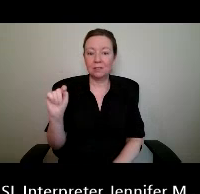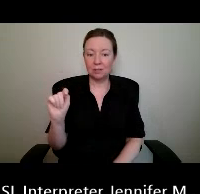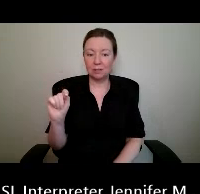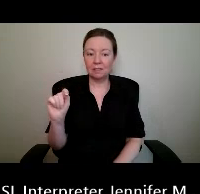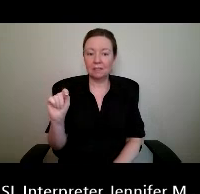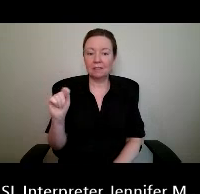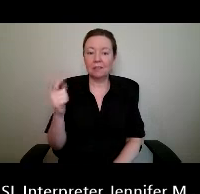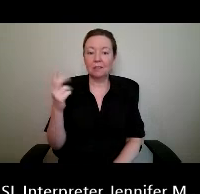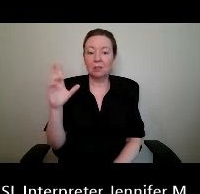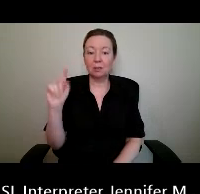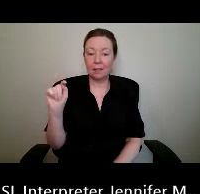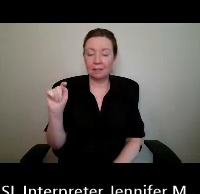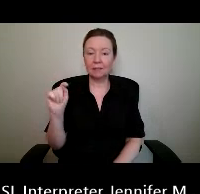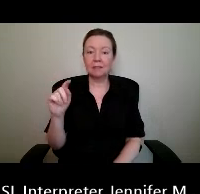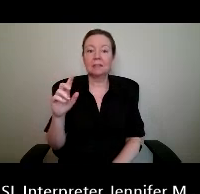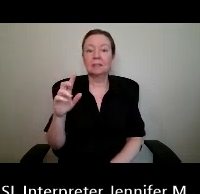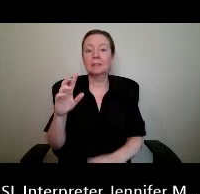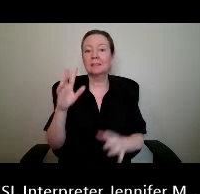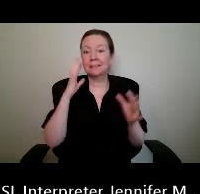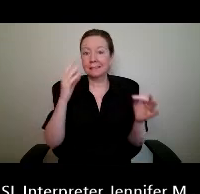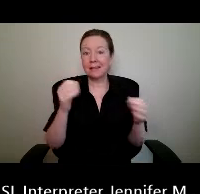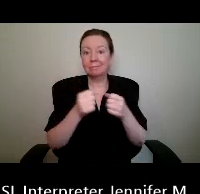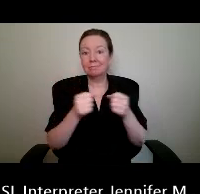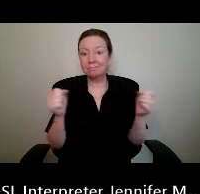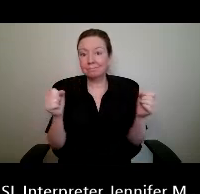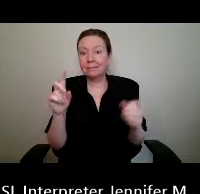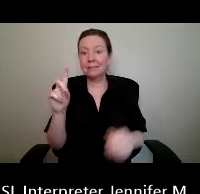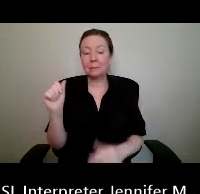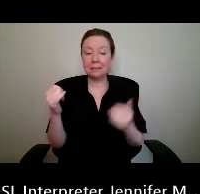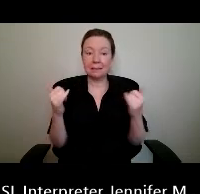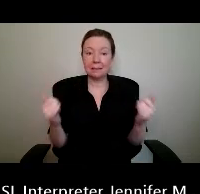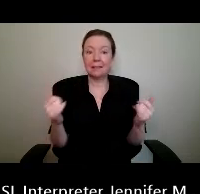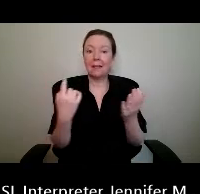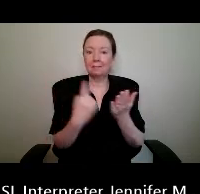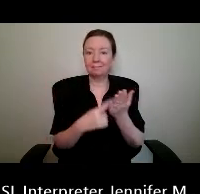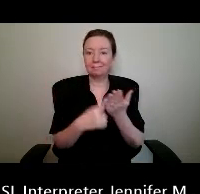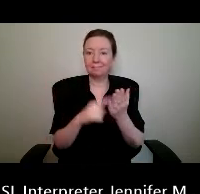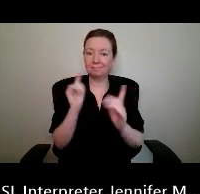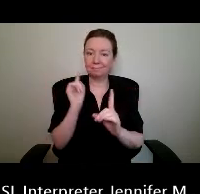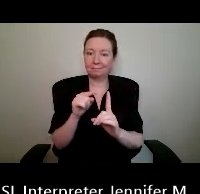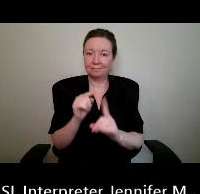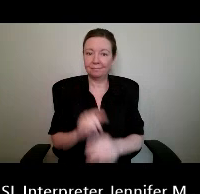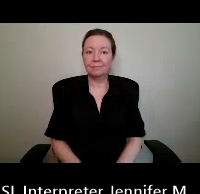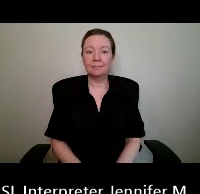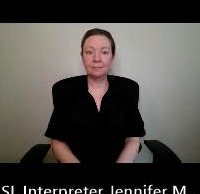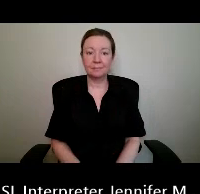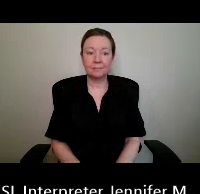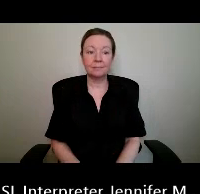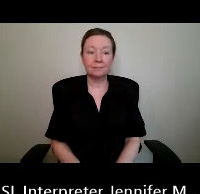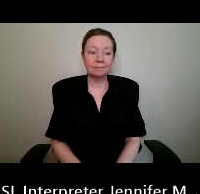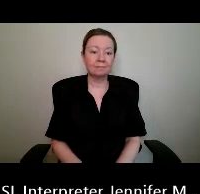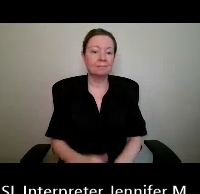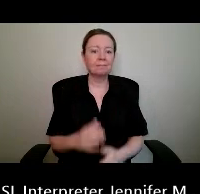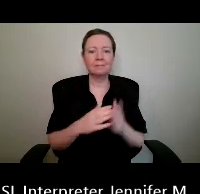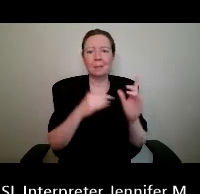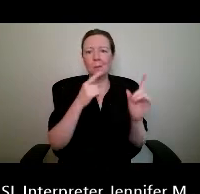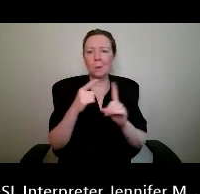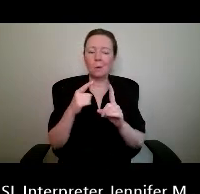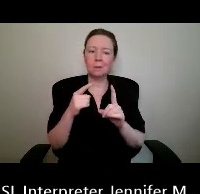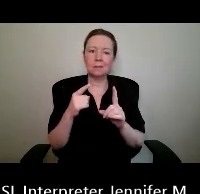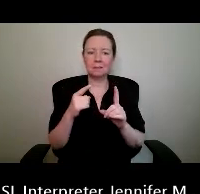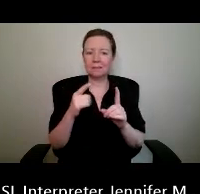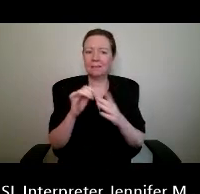about deciding to disclose a disability today. And moving on. So just some of the goals and objectives that